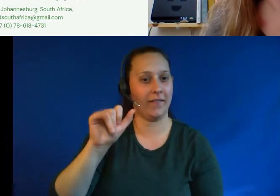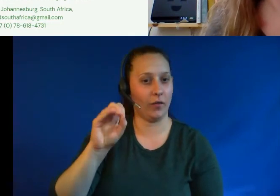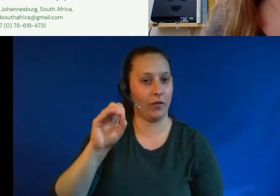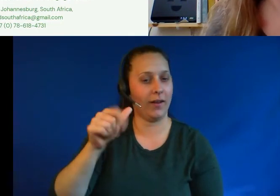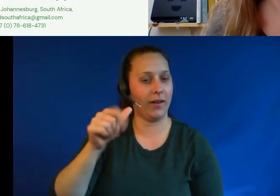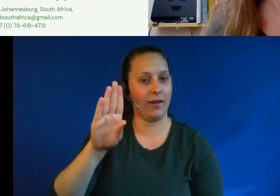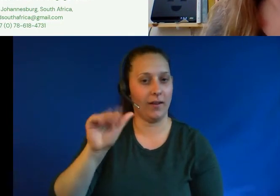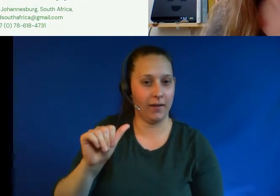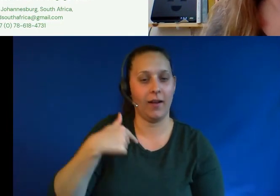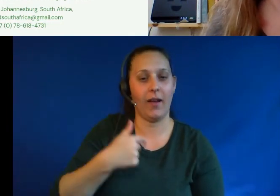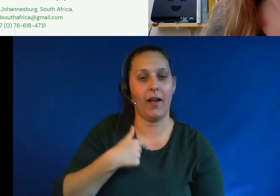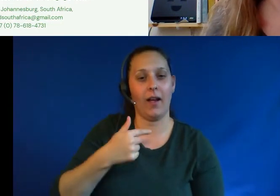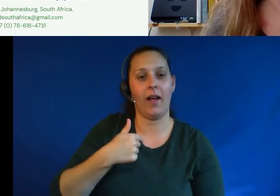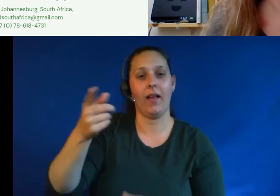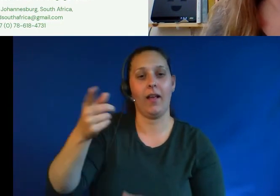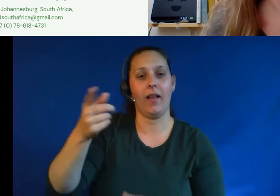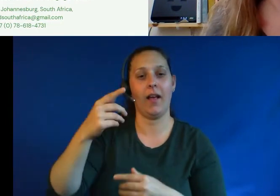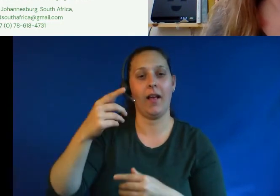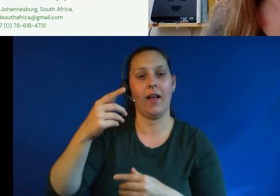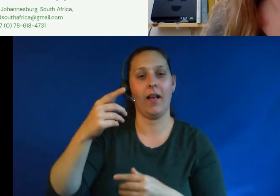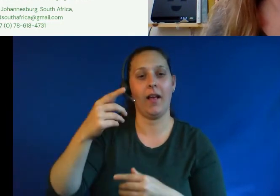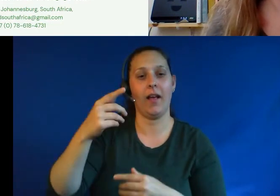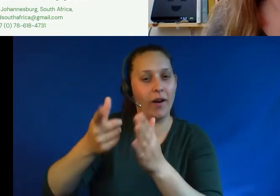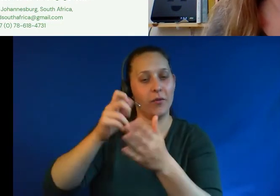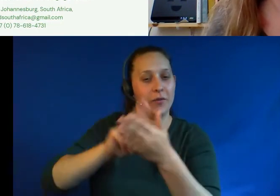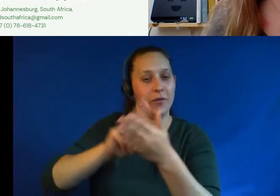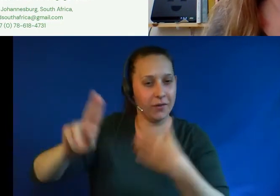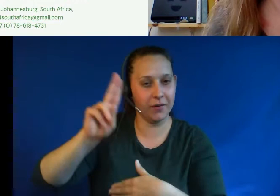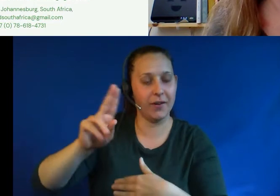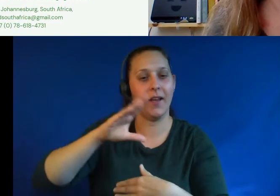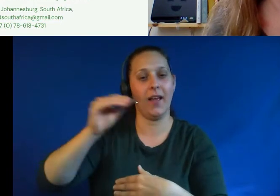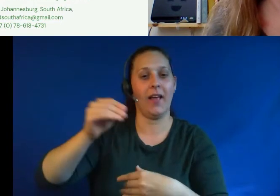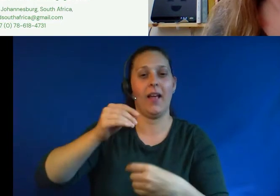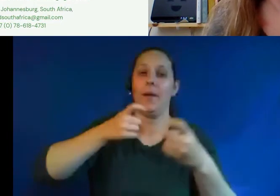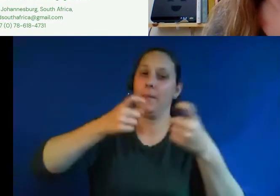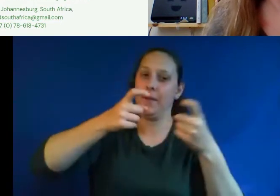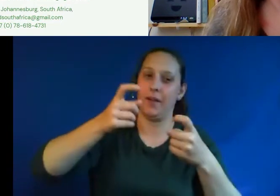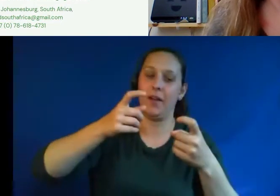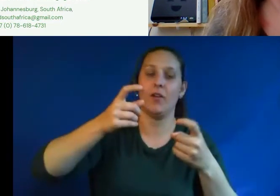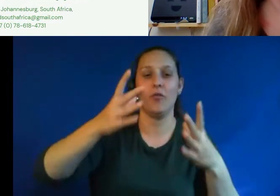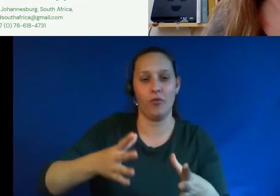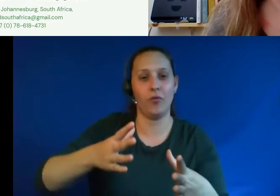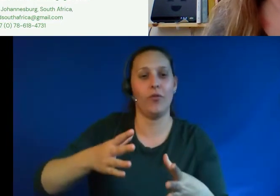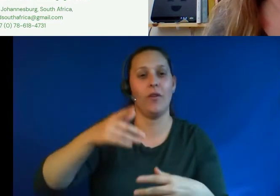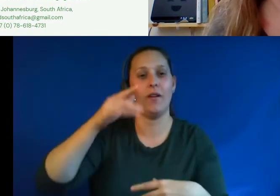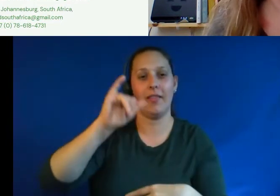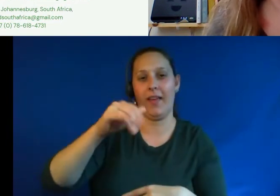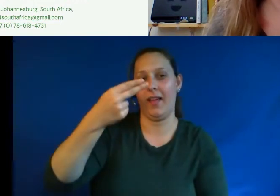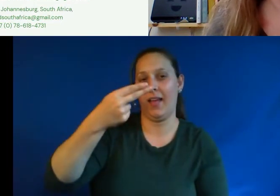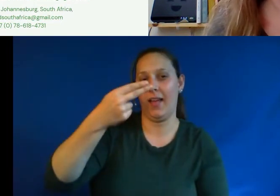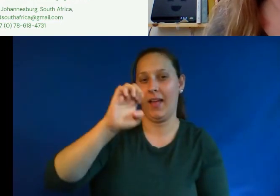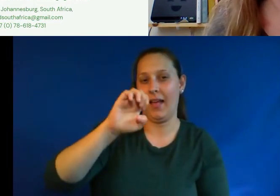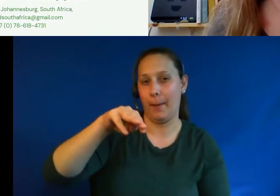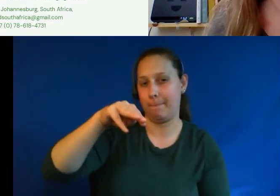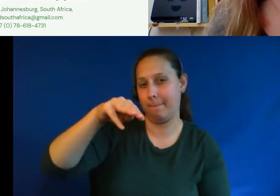Town chemical engineering graduate and the founder and managing director of HEMPAD South Africa, which is a merge of the words hemp